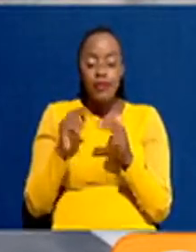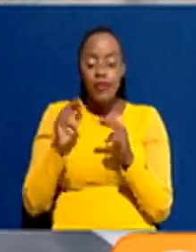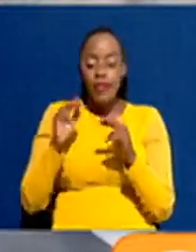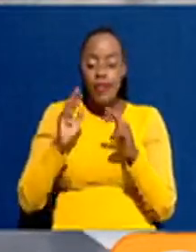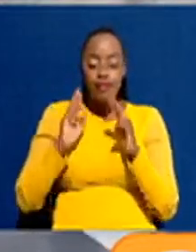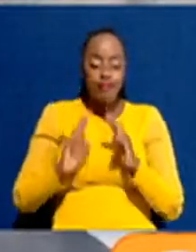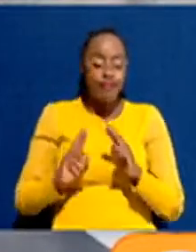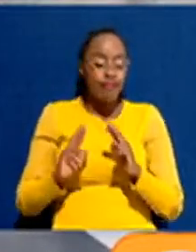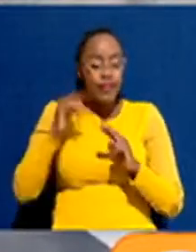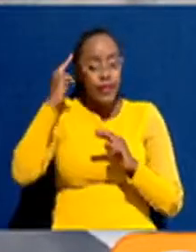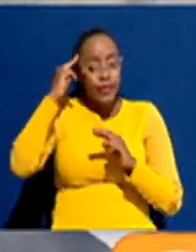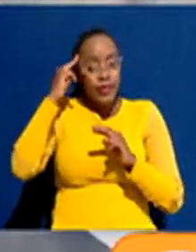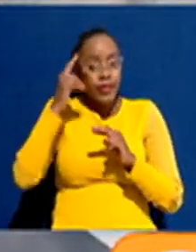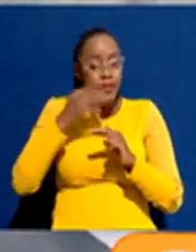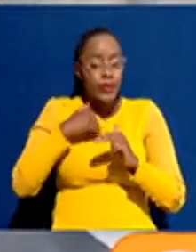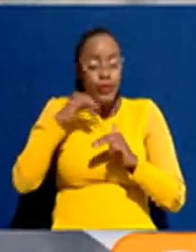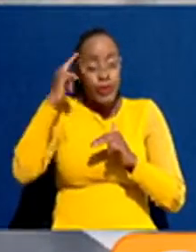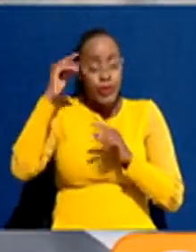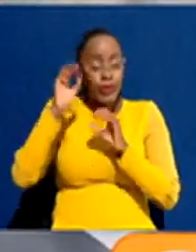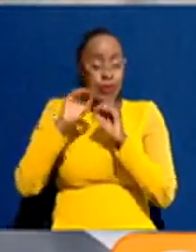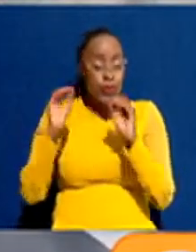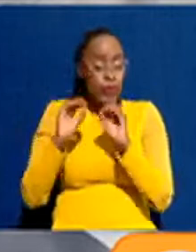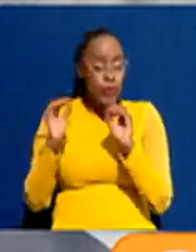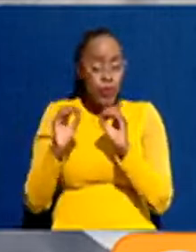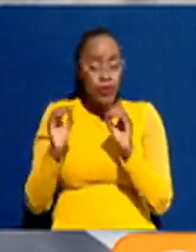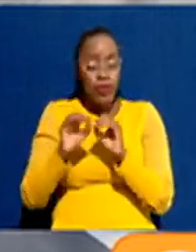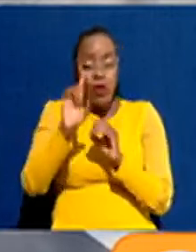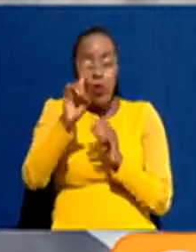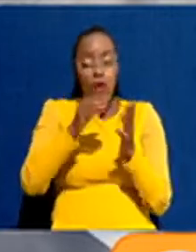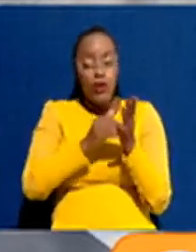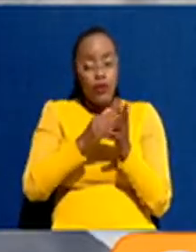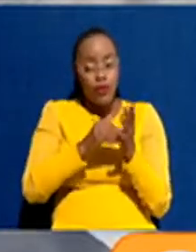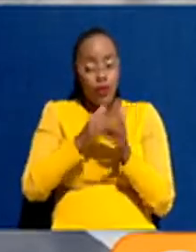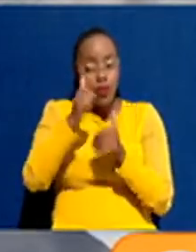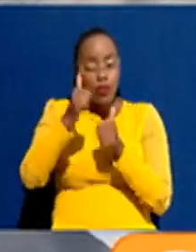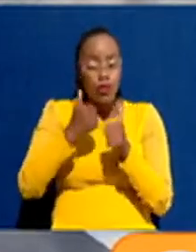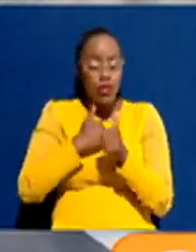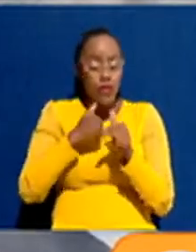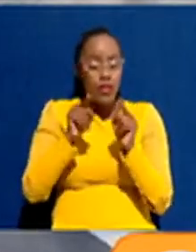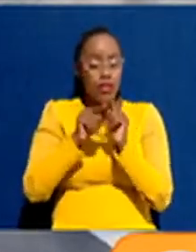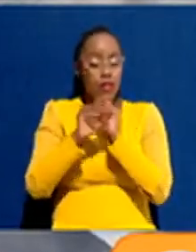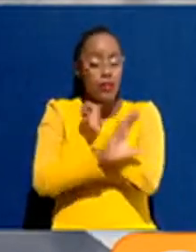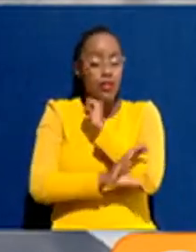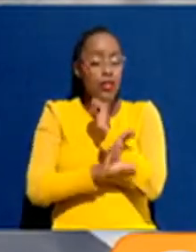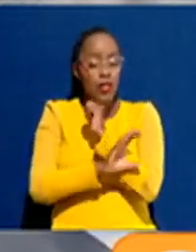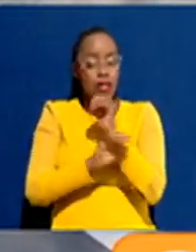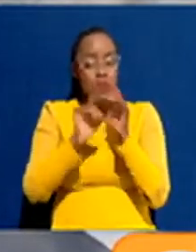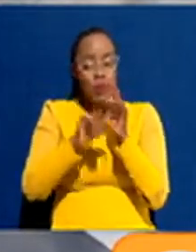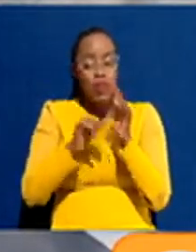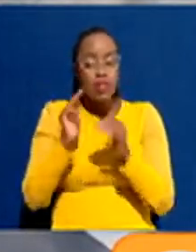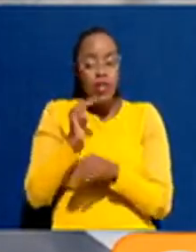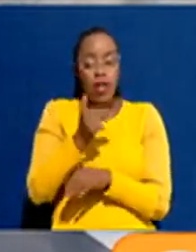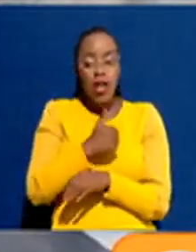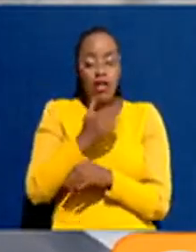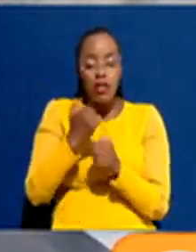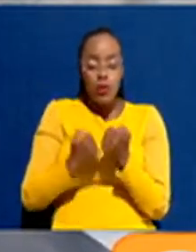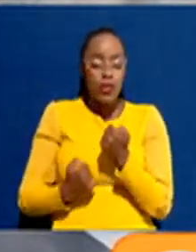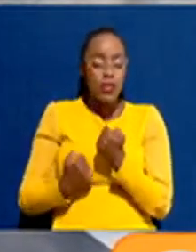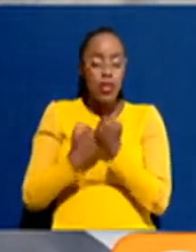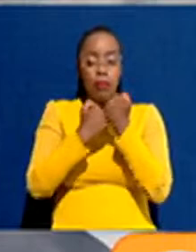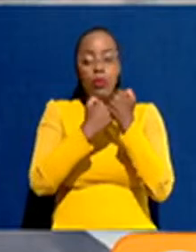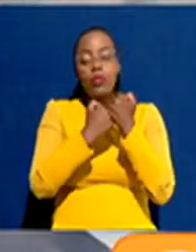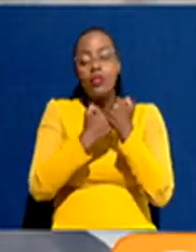reluctance to think. In fact, one of the weaknesses that we have as a country is that we don't support think